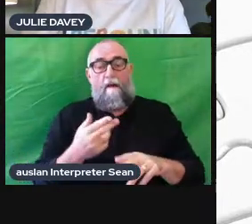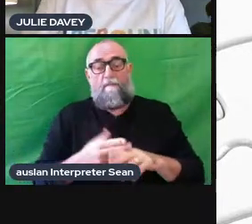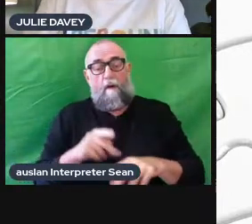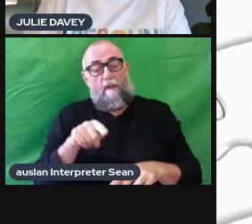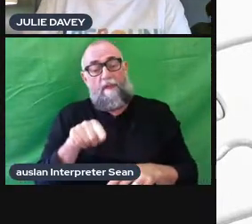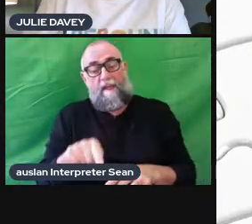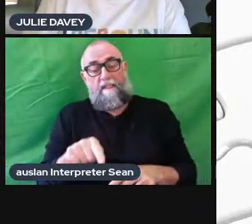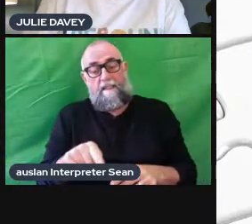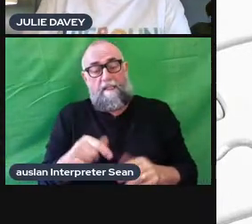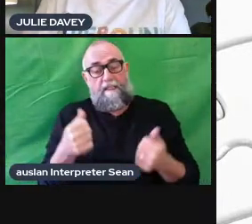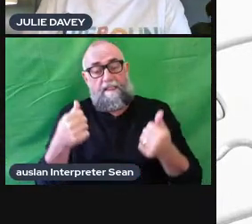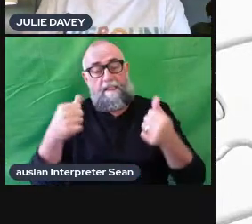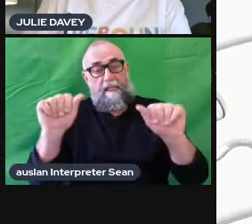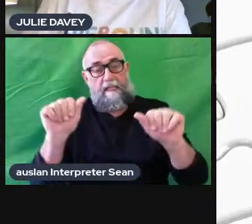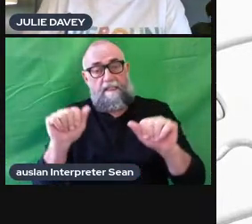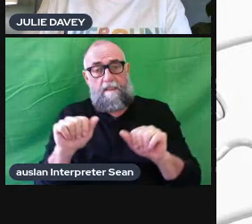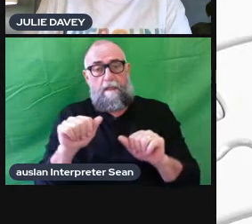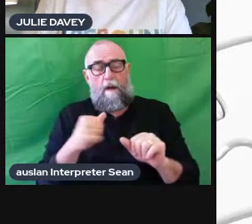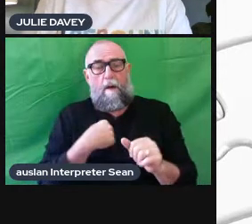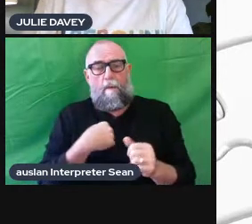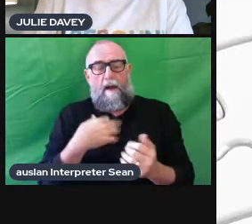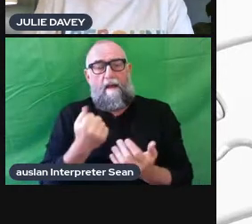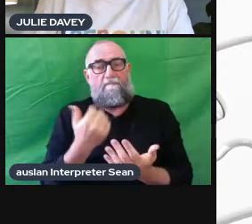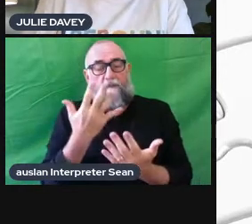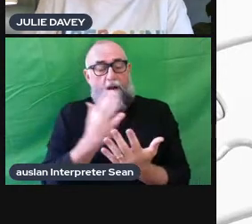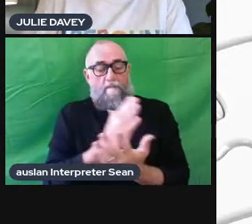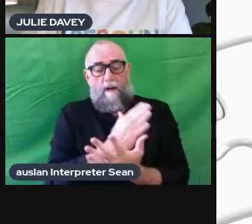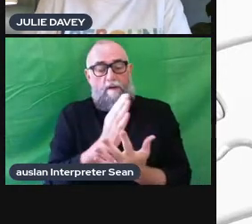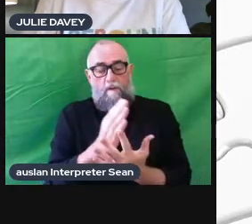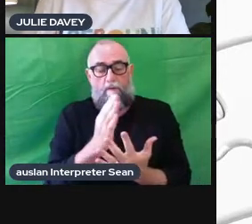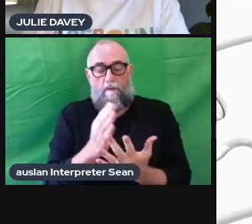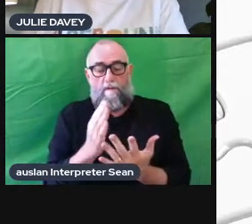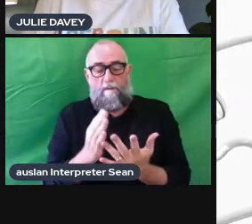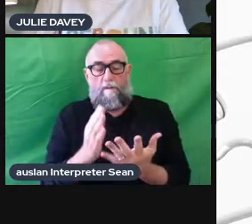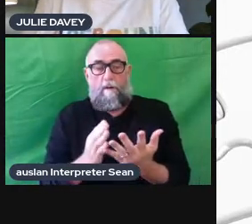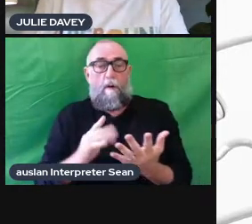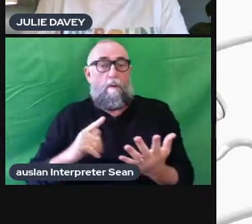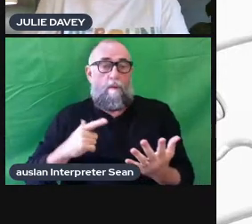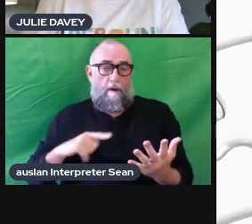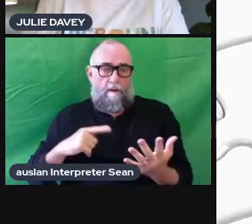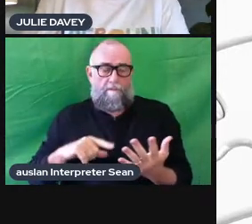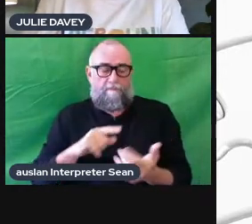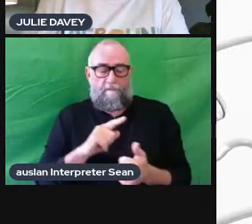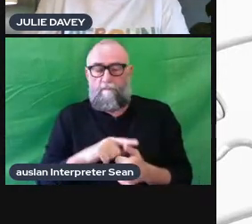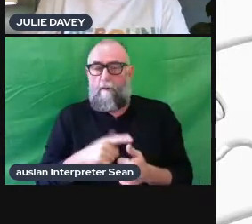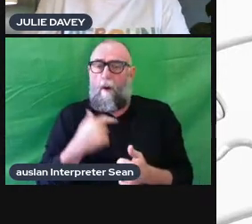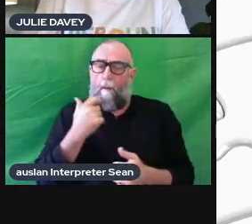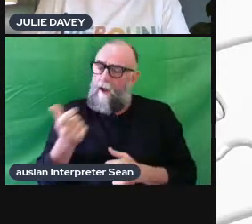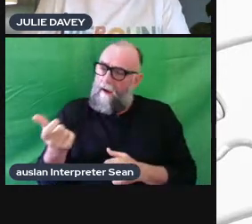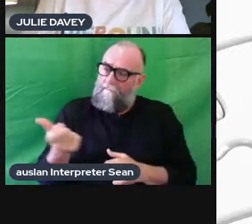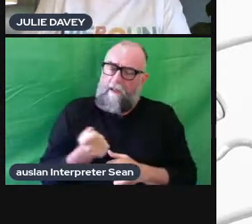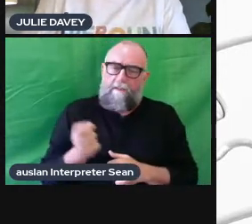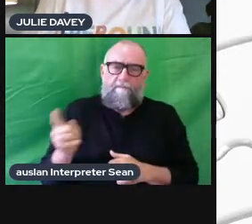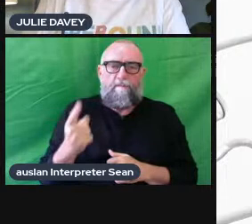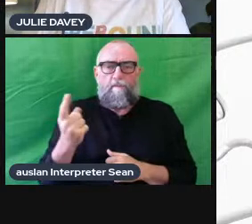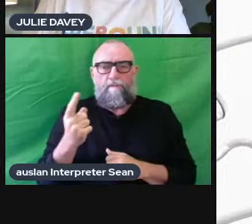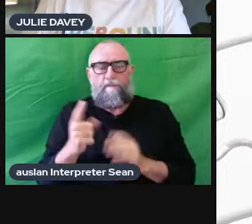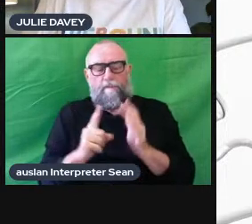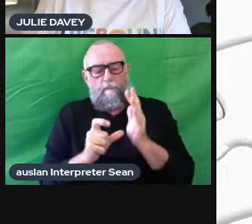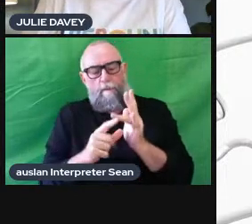is dependent on 5 key strategies. The first is to invite consumer partners to be involved